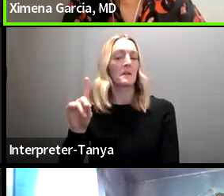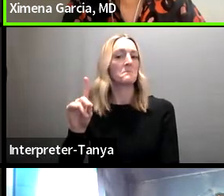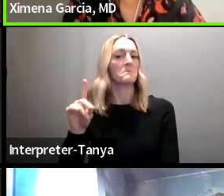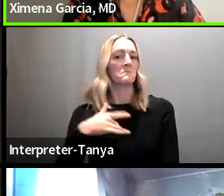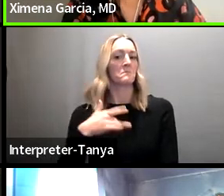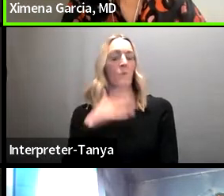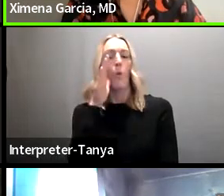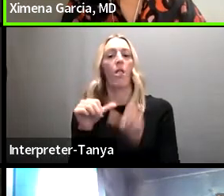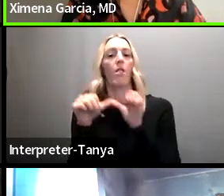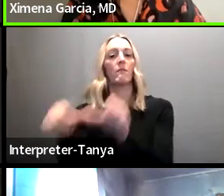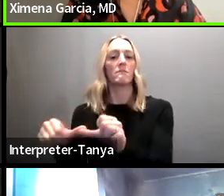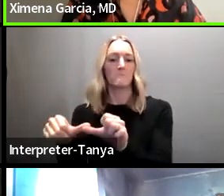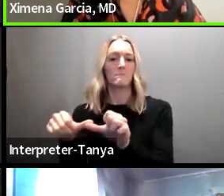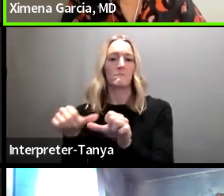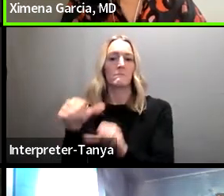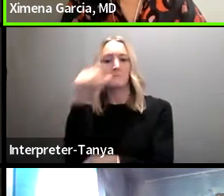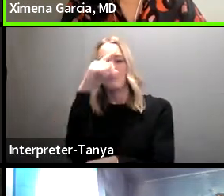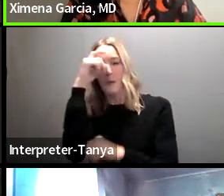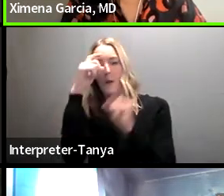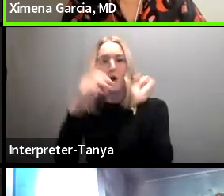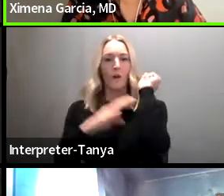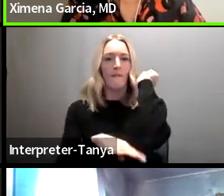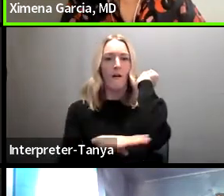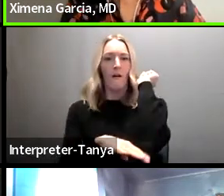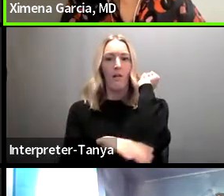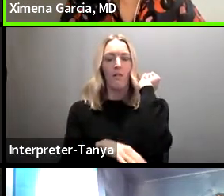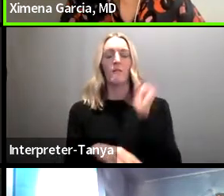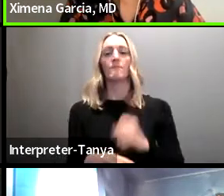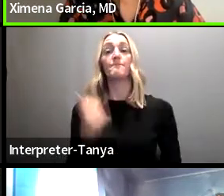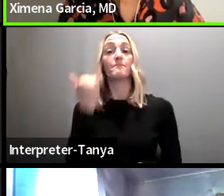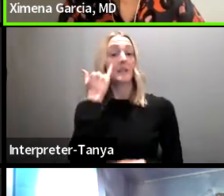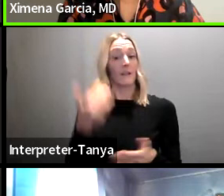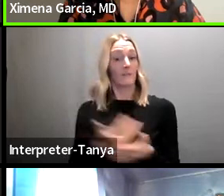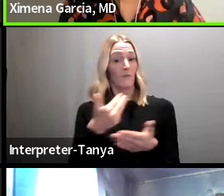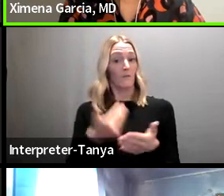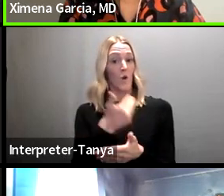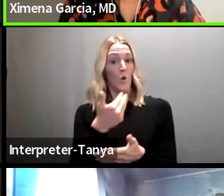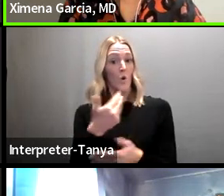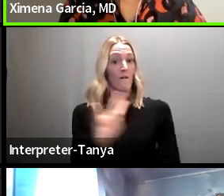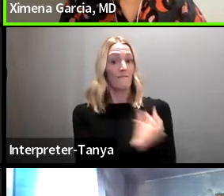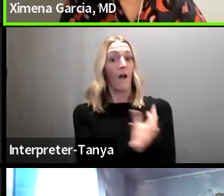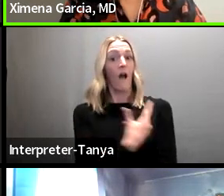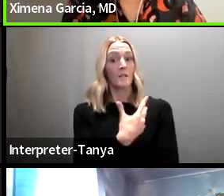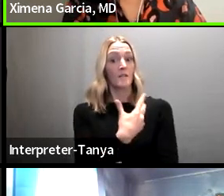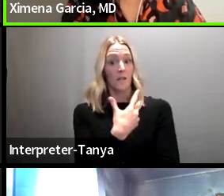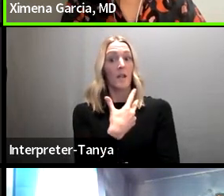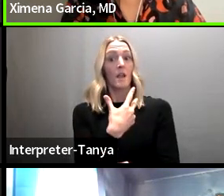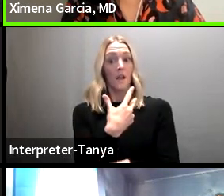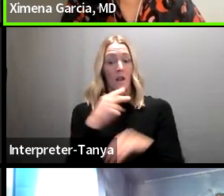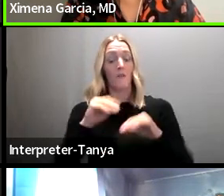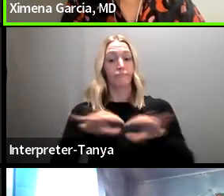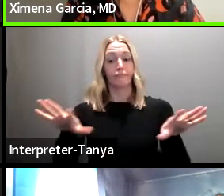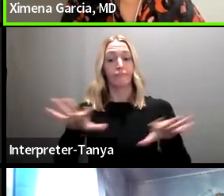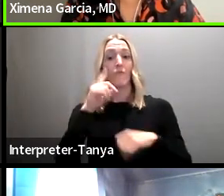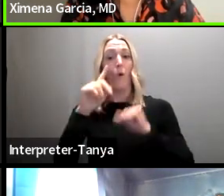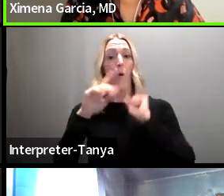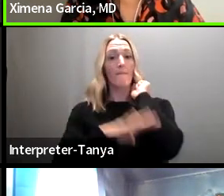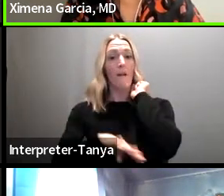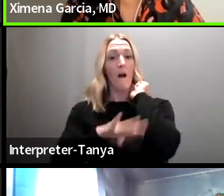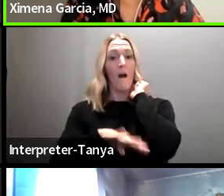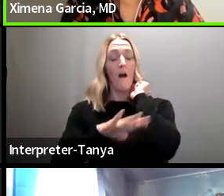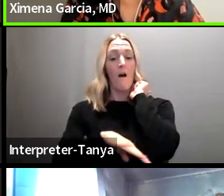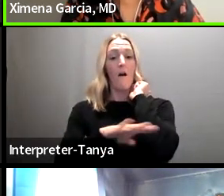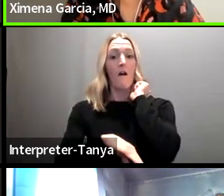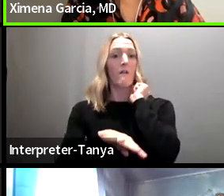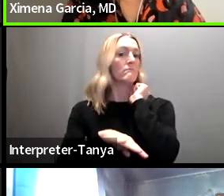early fall. One thing is that if a new vaccine comes out in the fall, those vaccines are likely no longer going